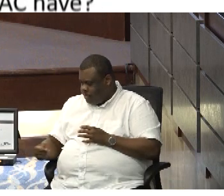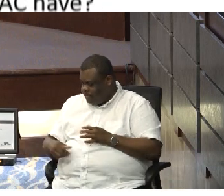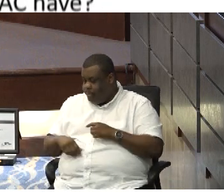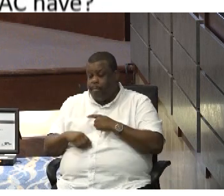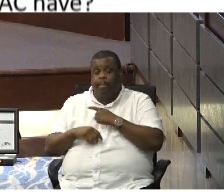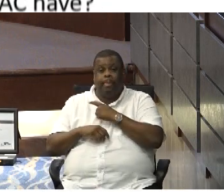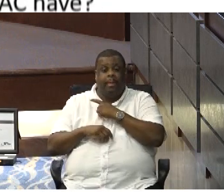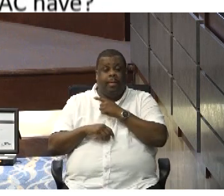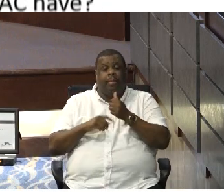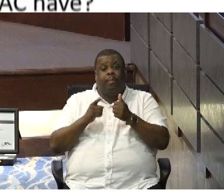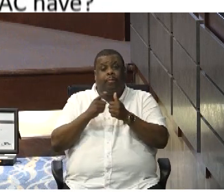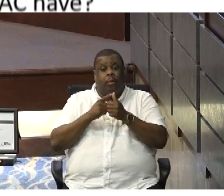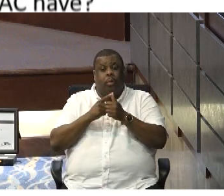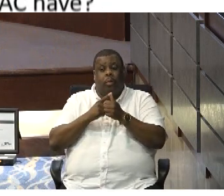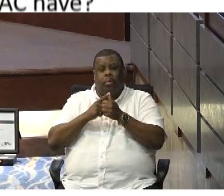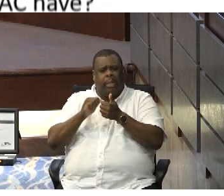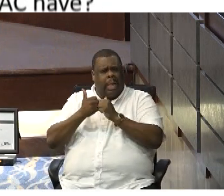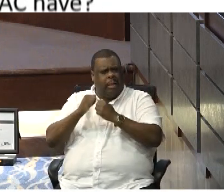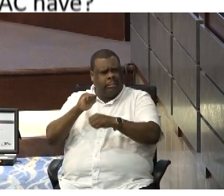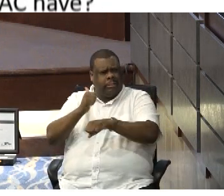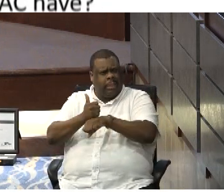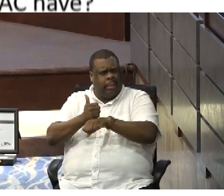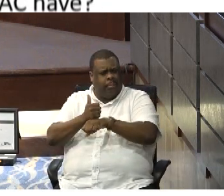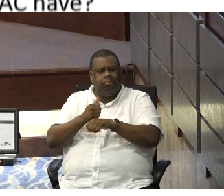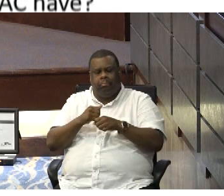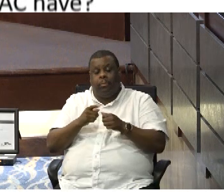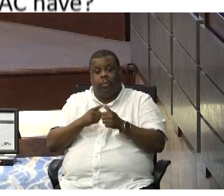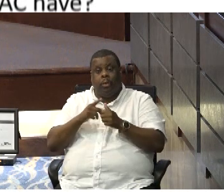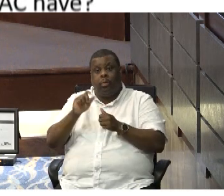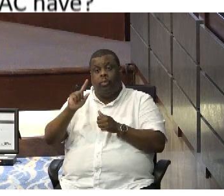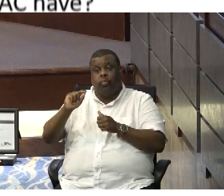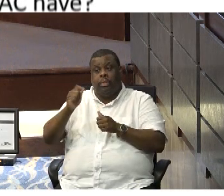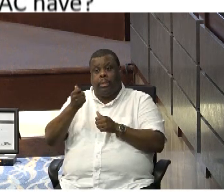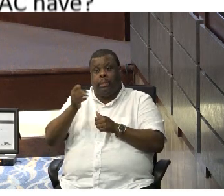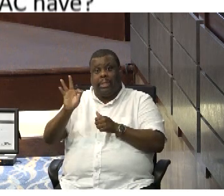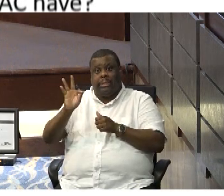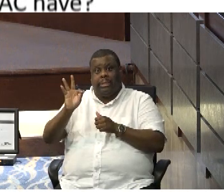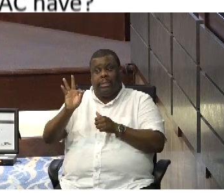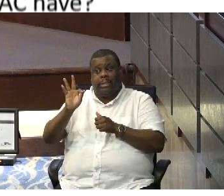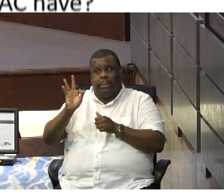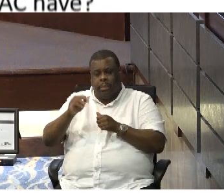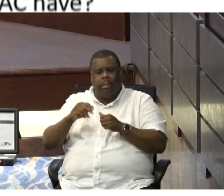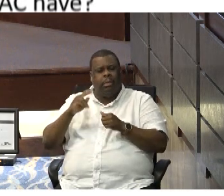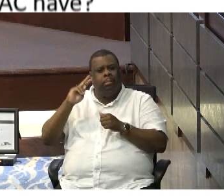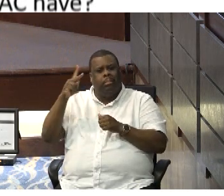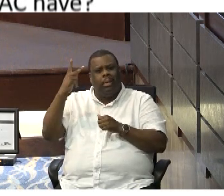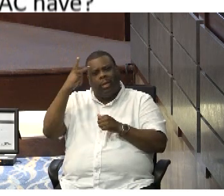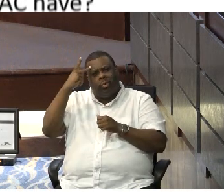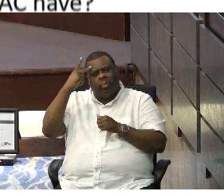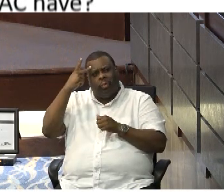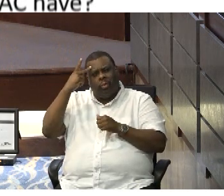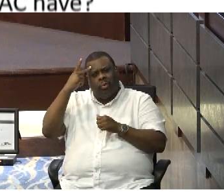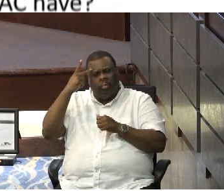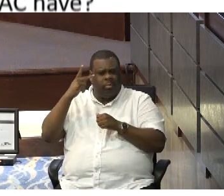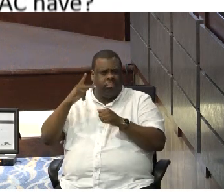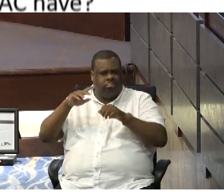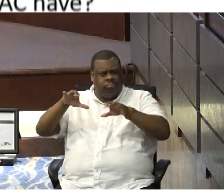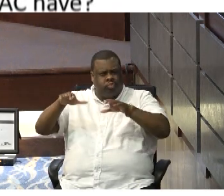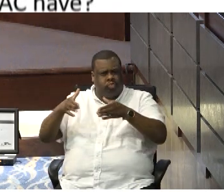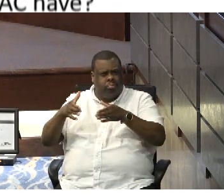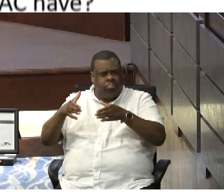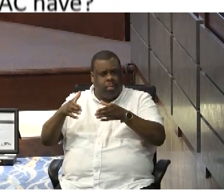feasibility study from September 2019 with Keen Independent Research. And they were